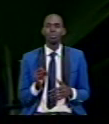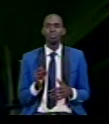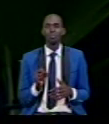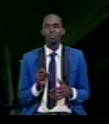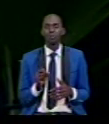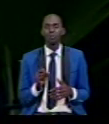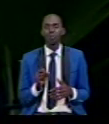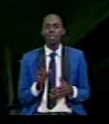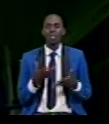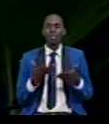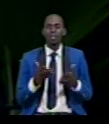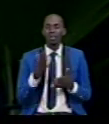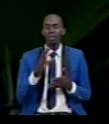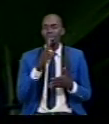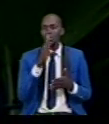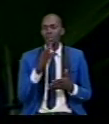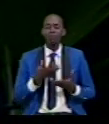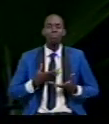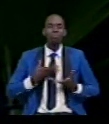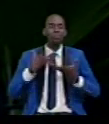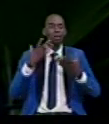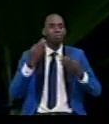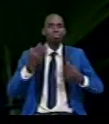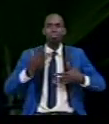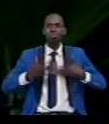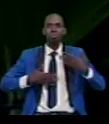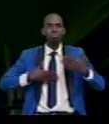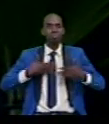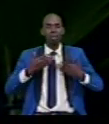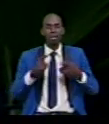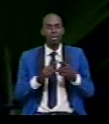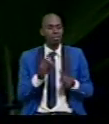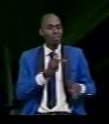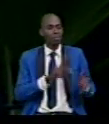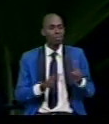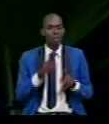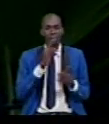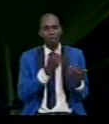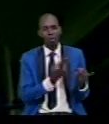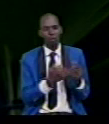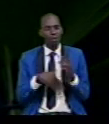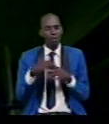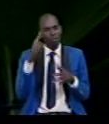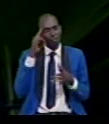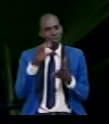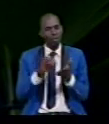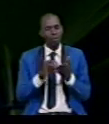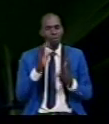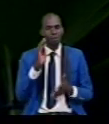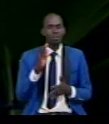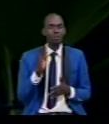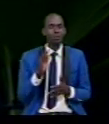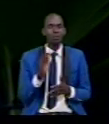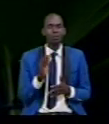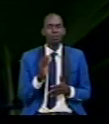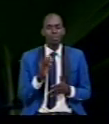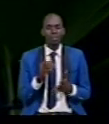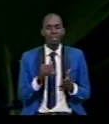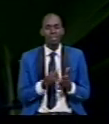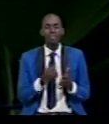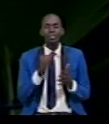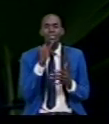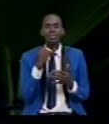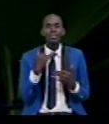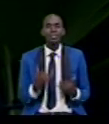of jubilation now. As they are coming out, start moving out. Start moving. It's happening. It's going to